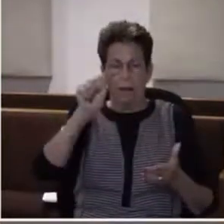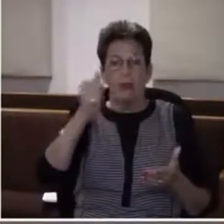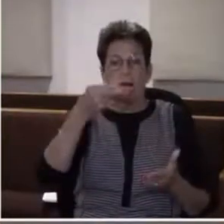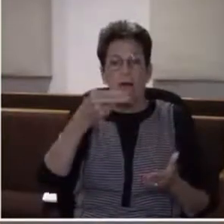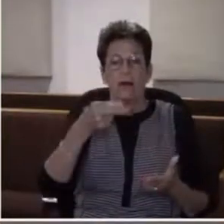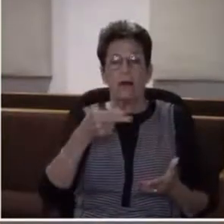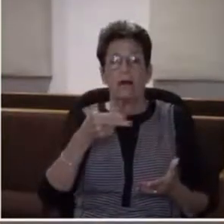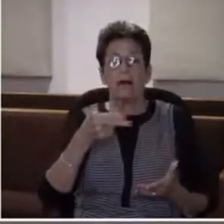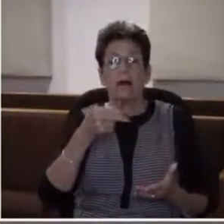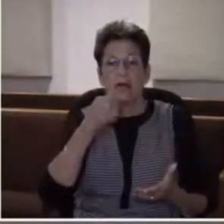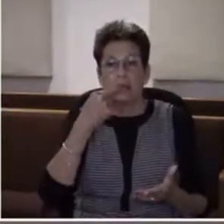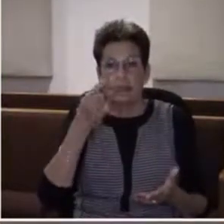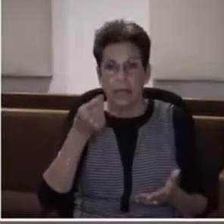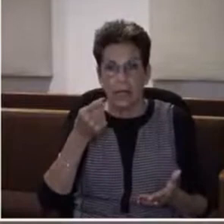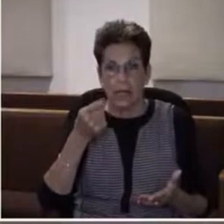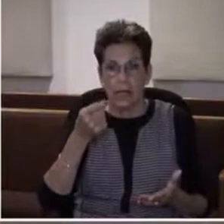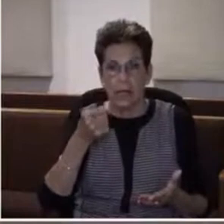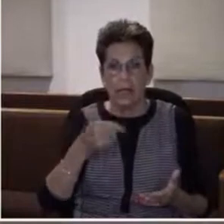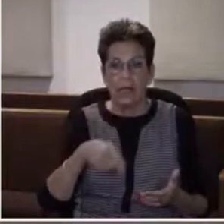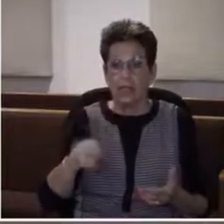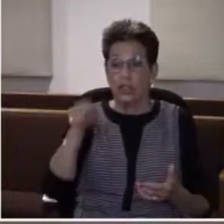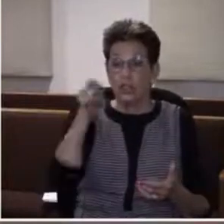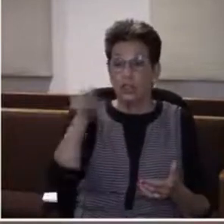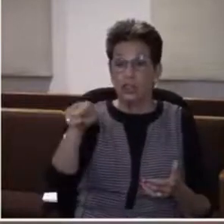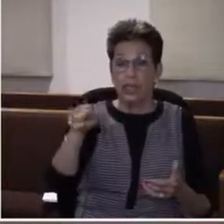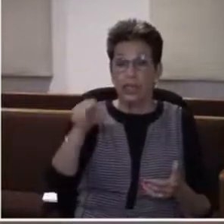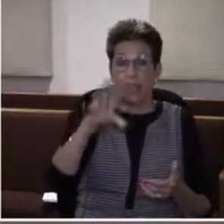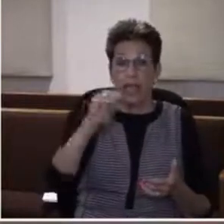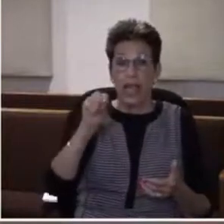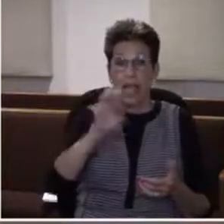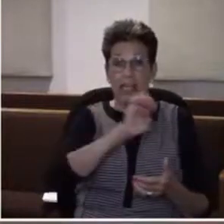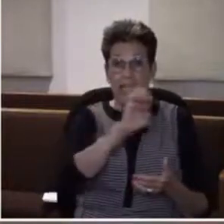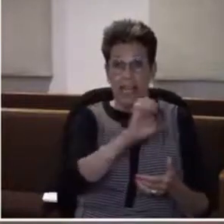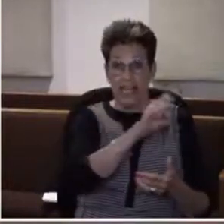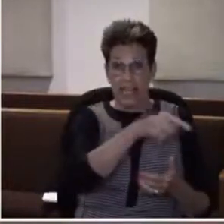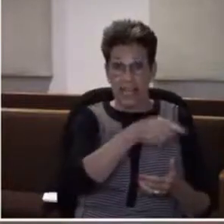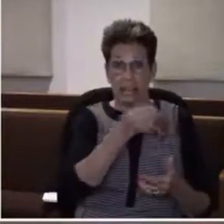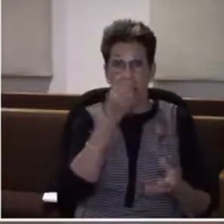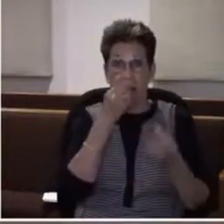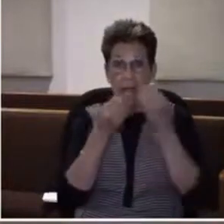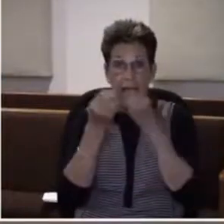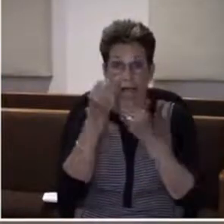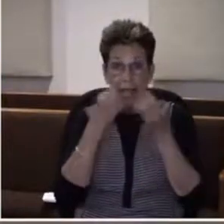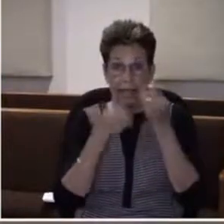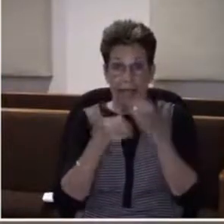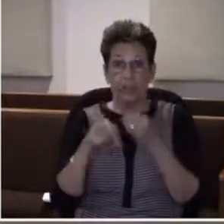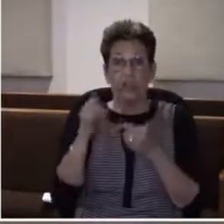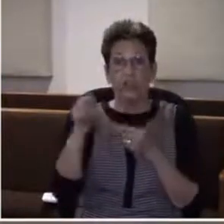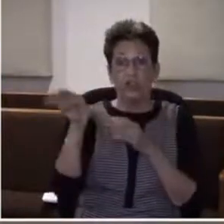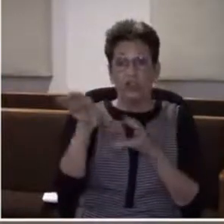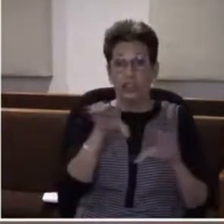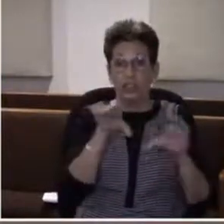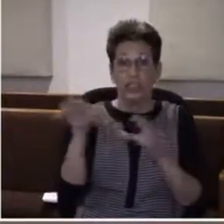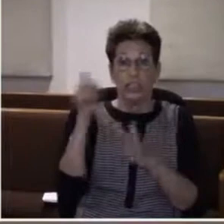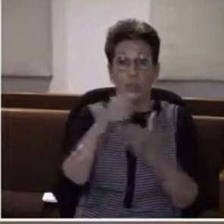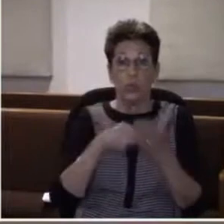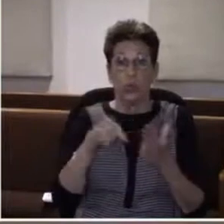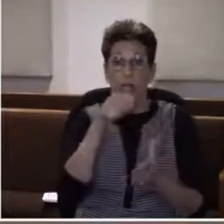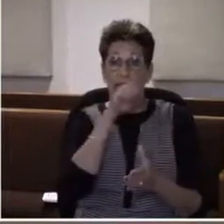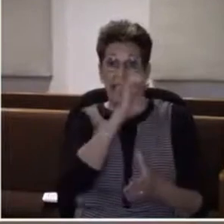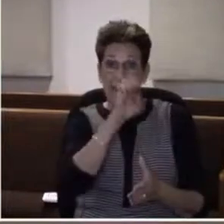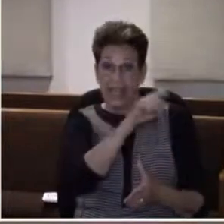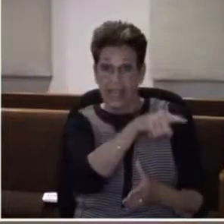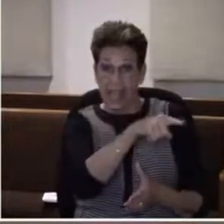house did eat. And what does your Bible say in those two words? Many days. And the barrel